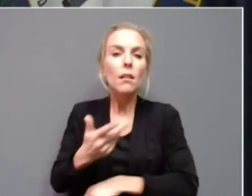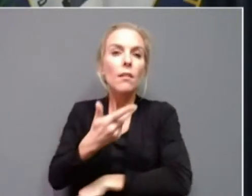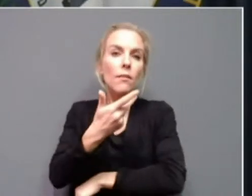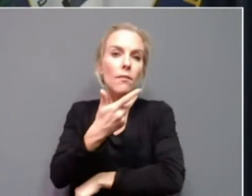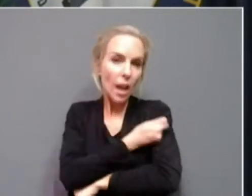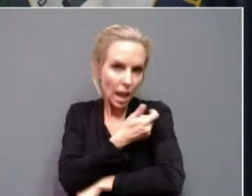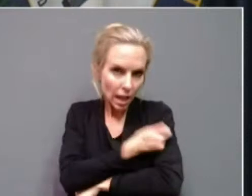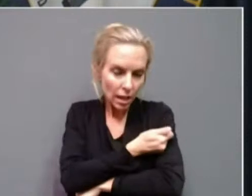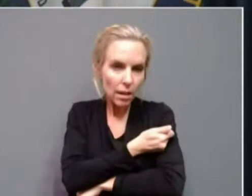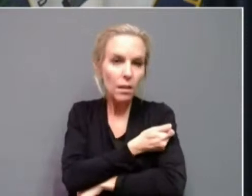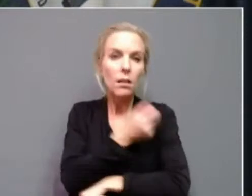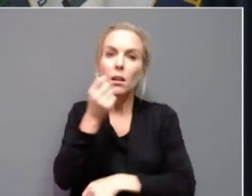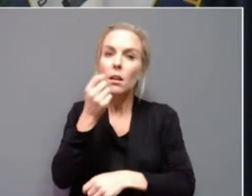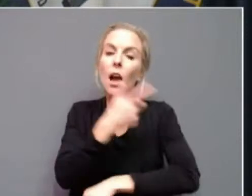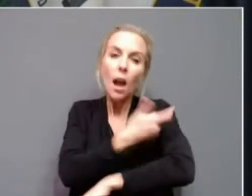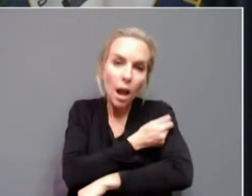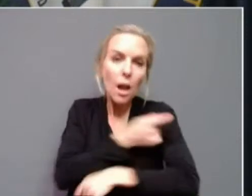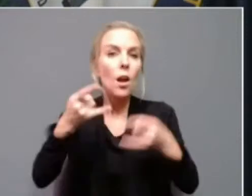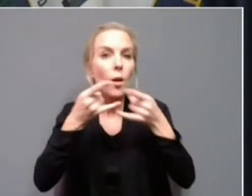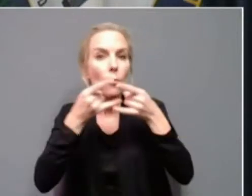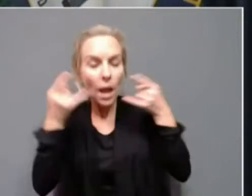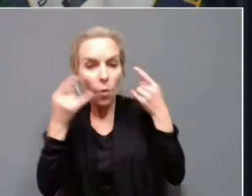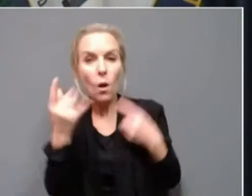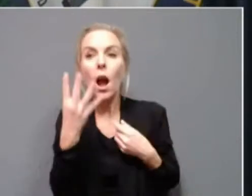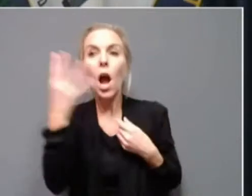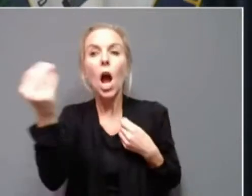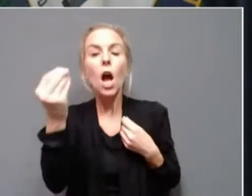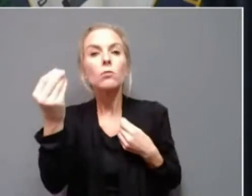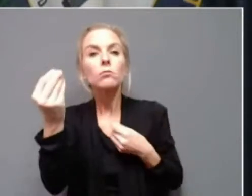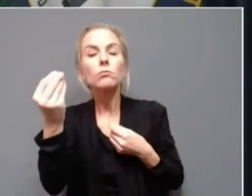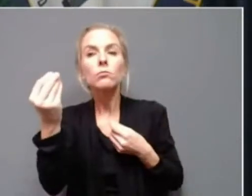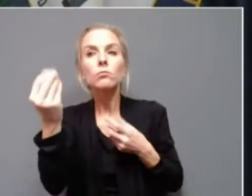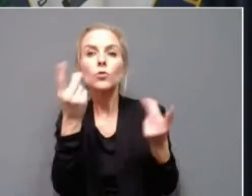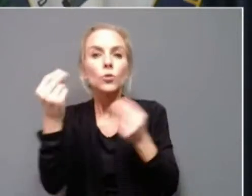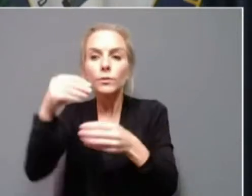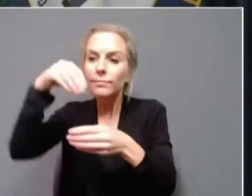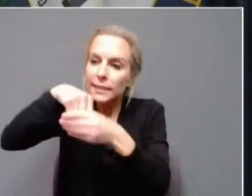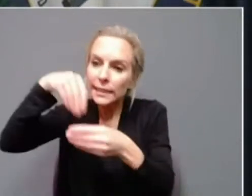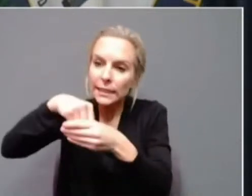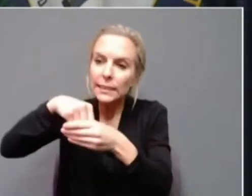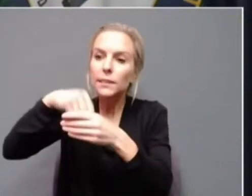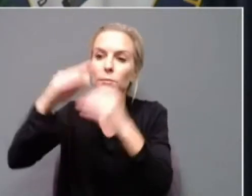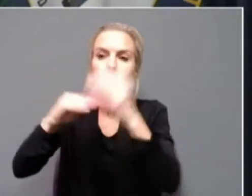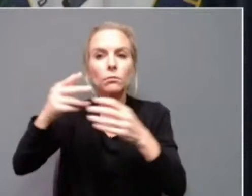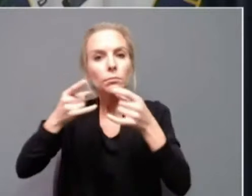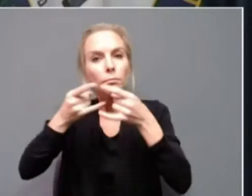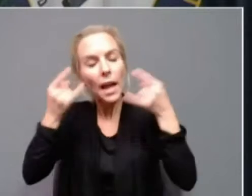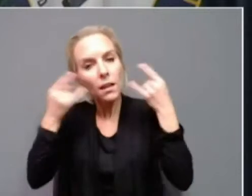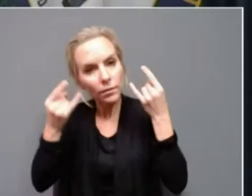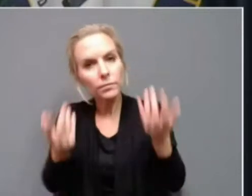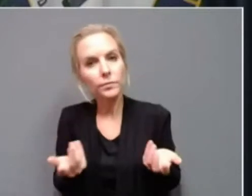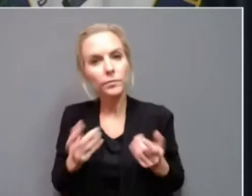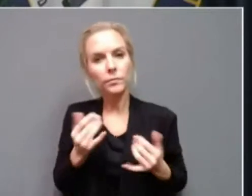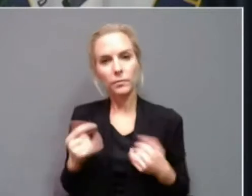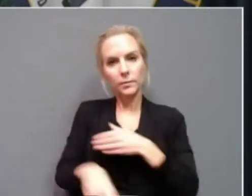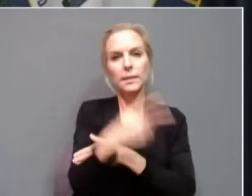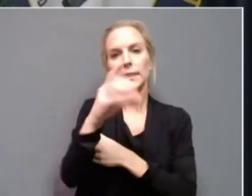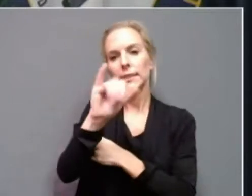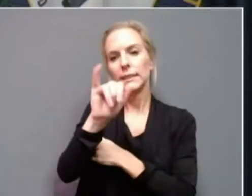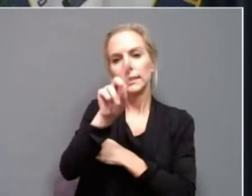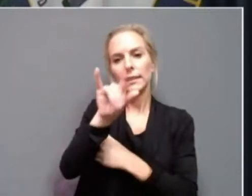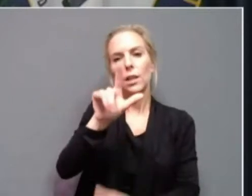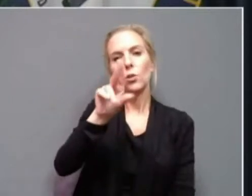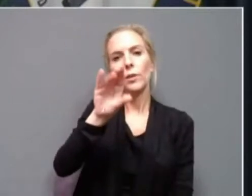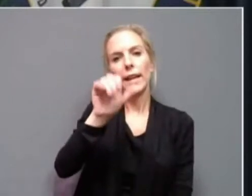up when we are outside of the home and indoors. So today we have Cindy Lucchese, who is the Chief Nurse